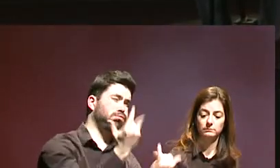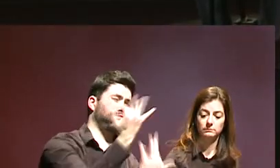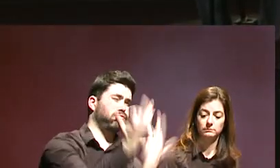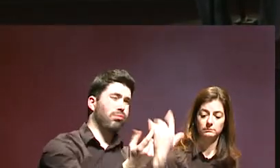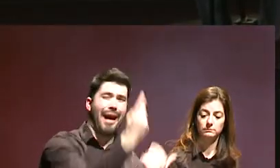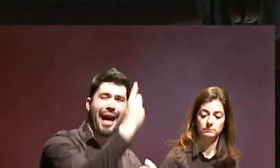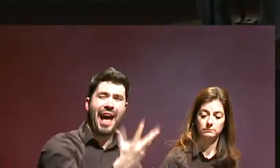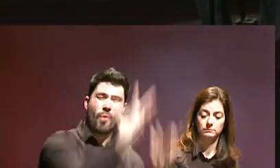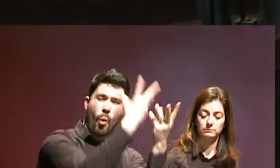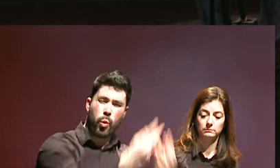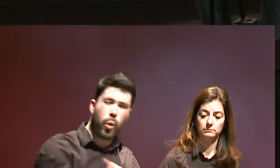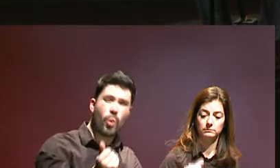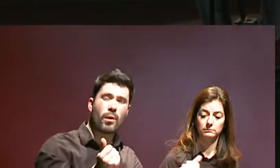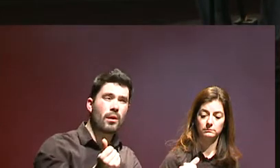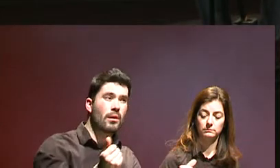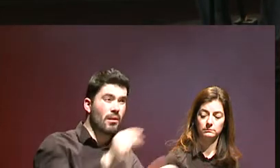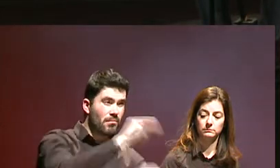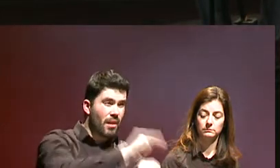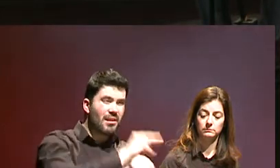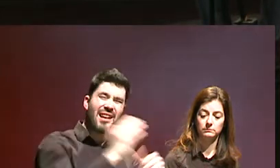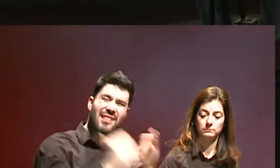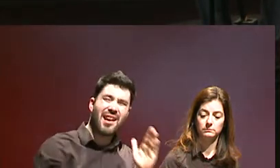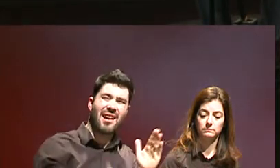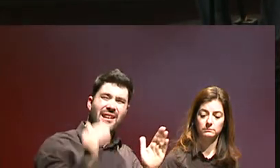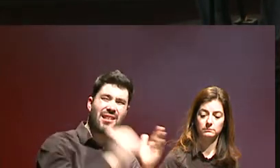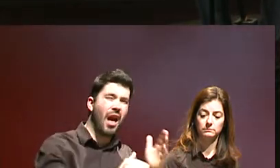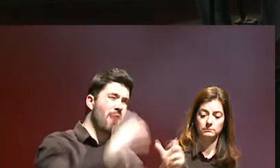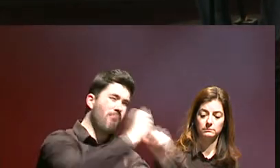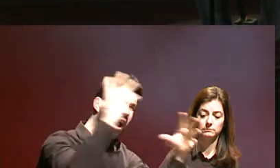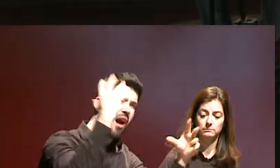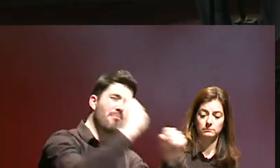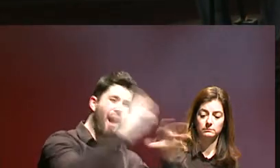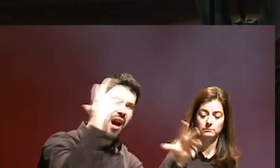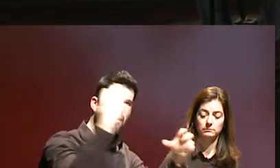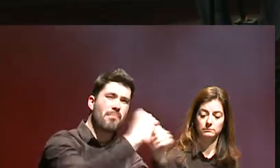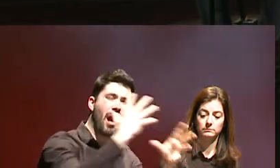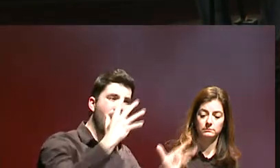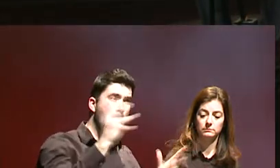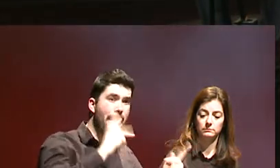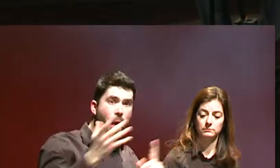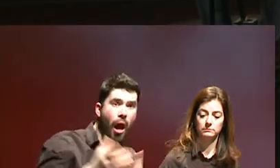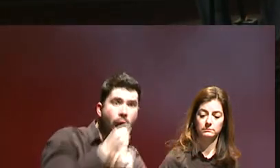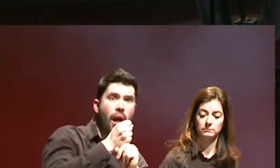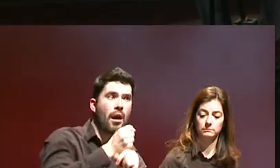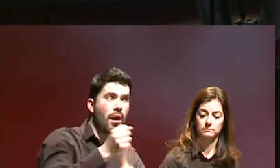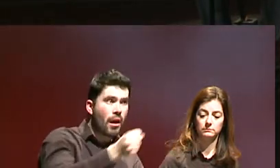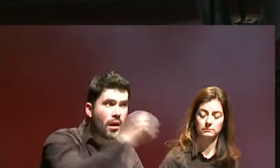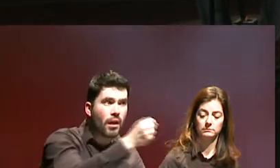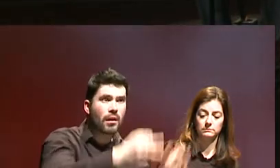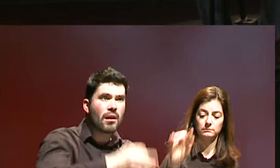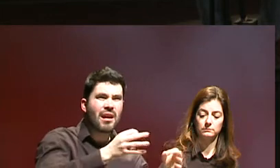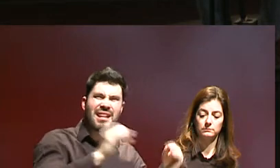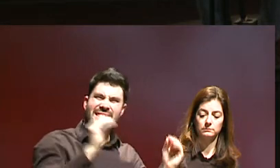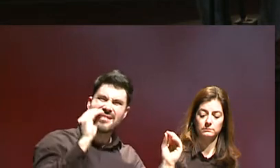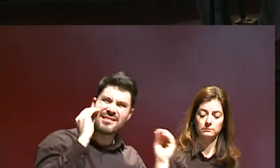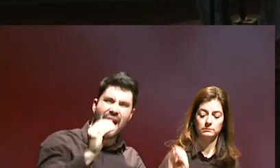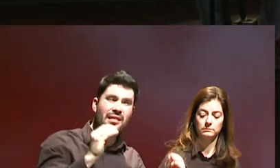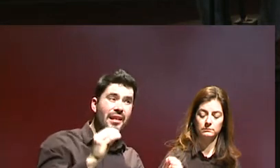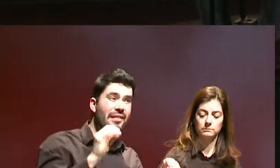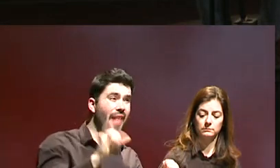burned. Our masjid will be attacked again and again. No one is ever detained or charged.